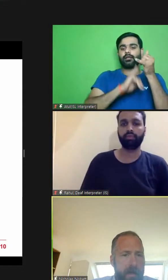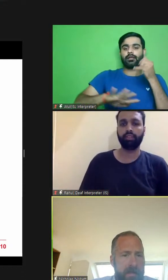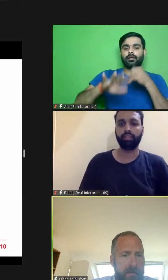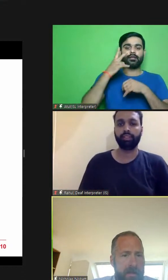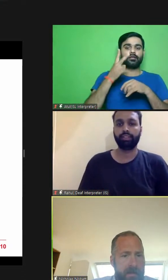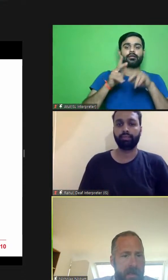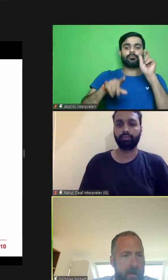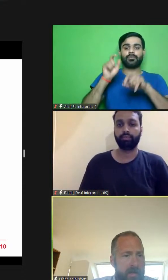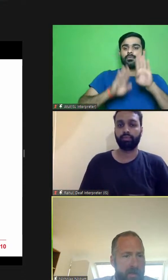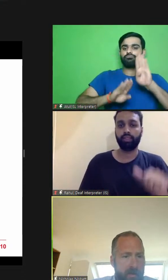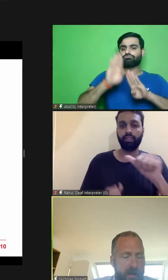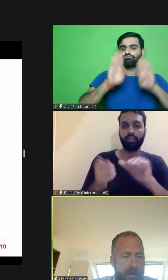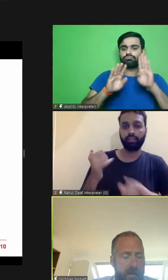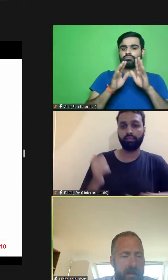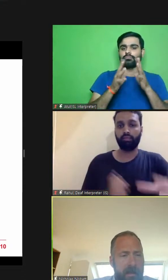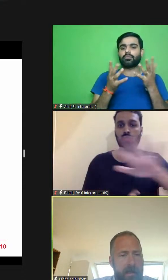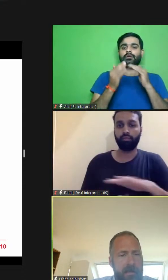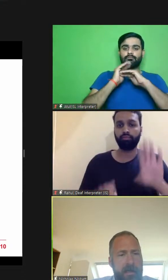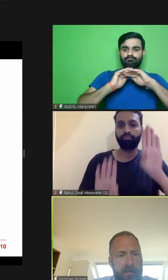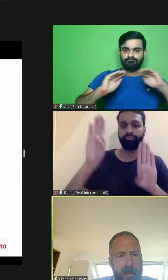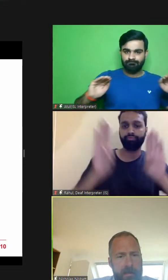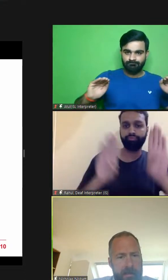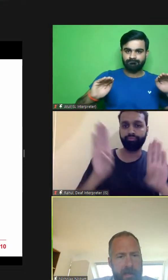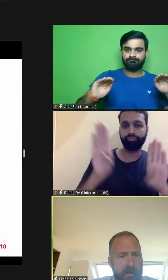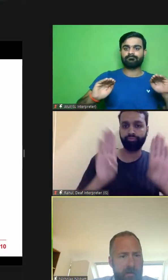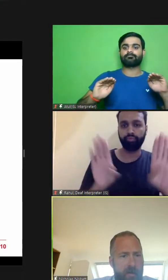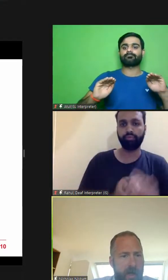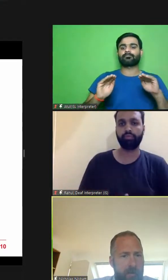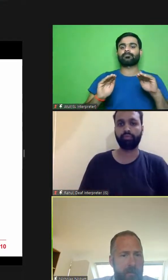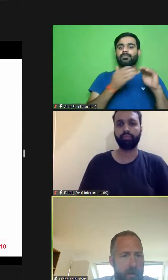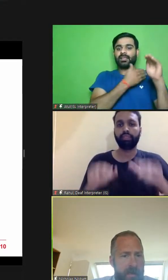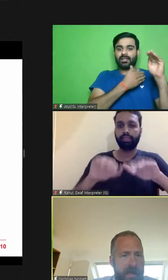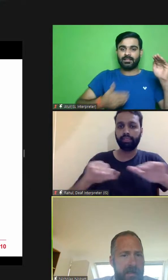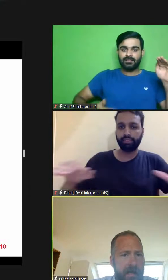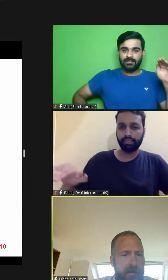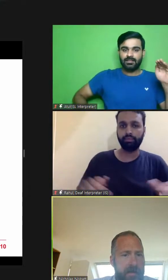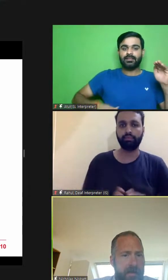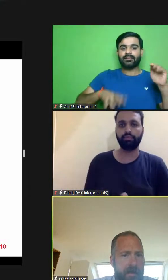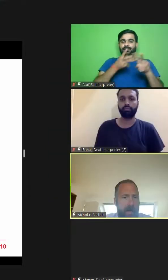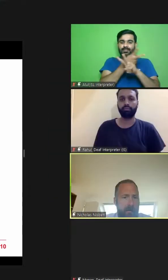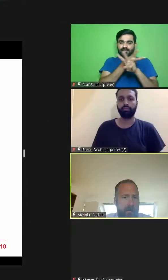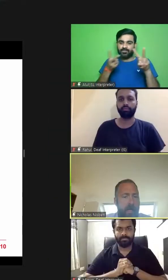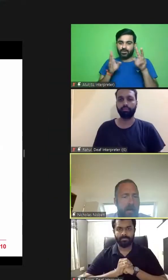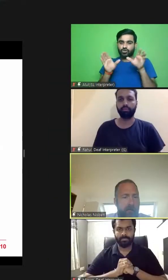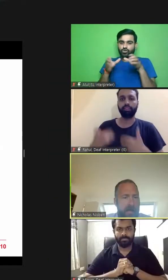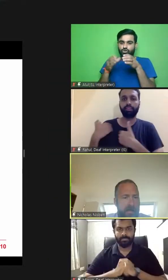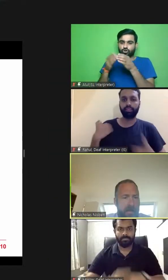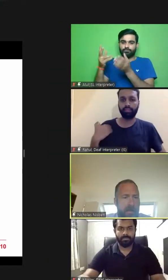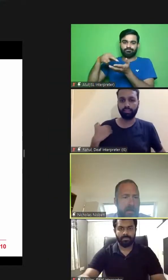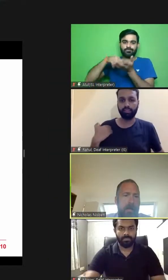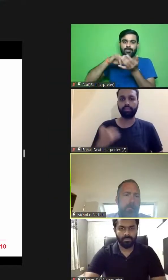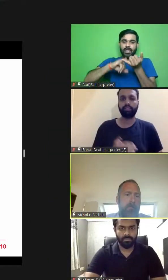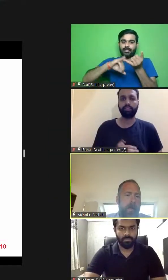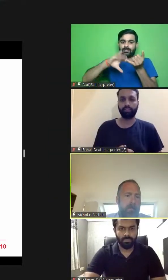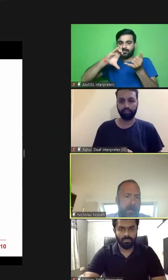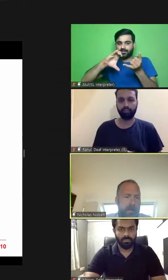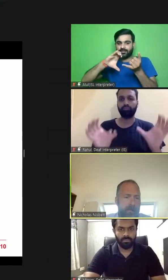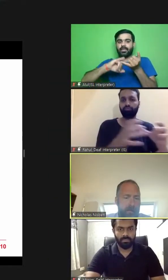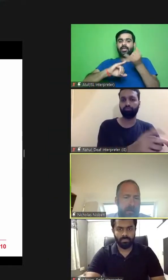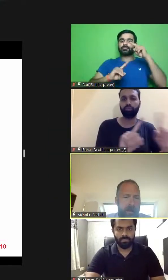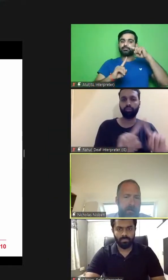that rates of stunting amongst children in scheduled caste and scheduled tribe groups stand out at much higher rates than for